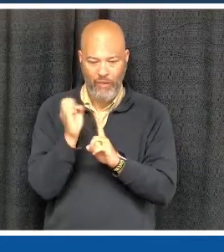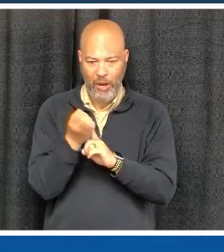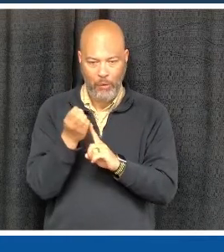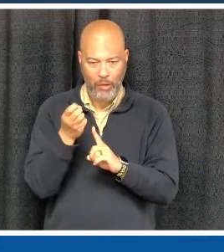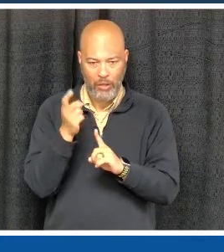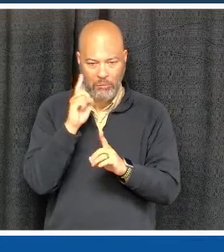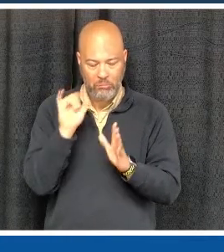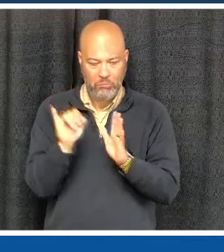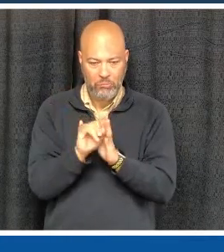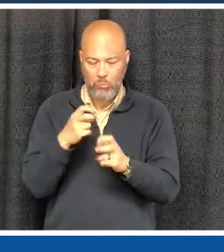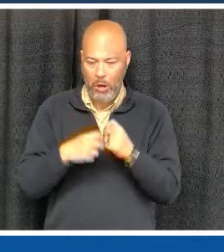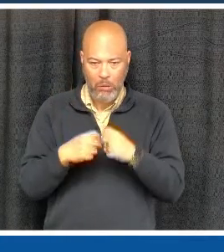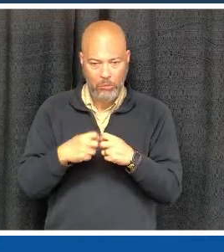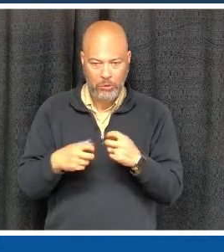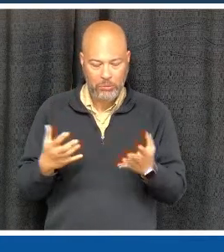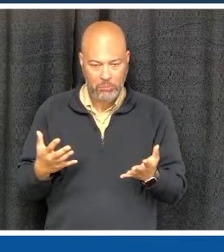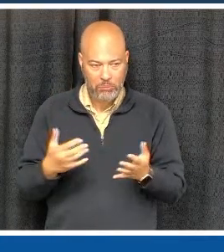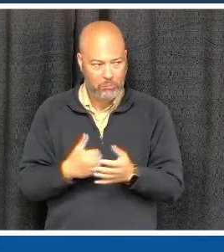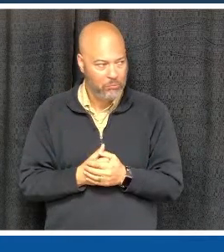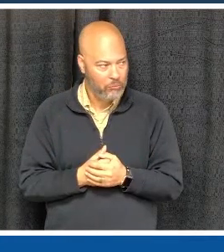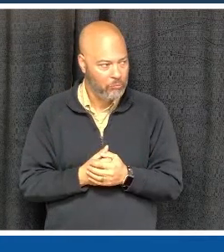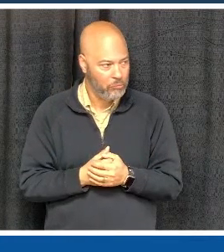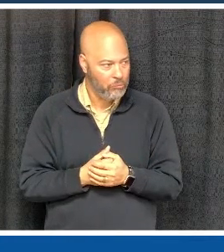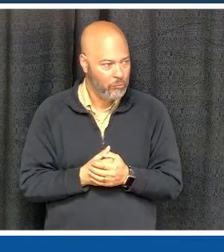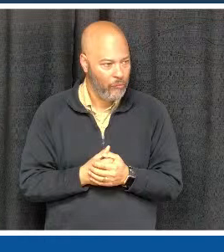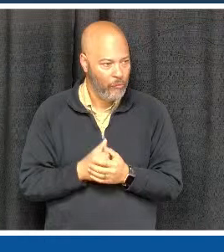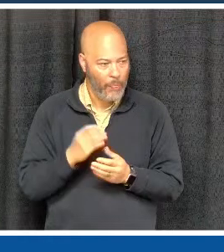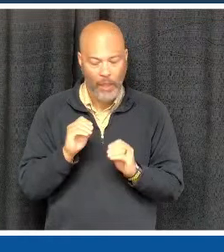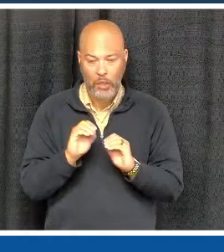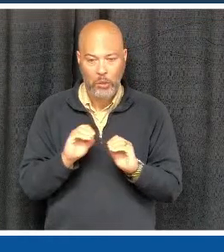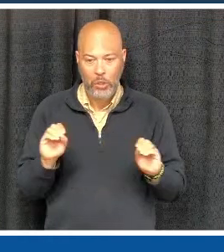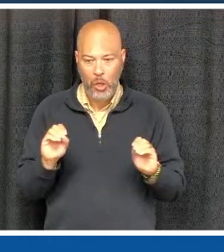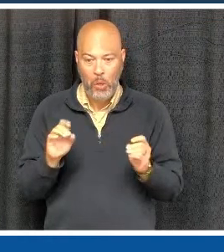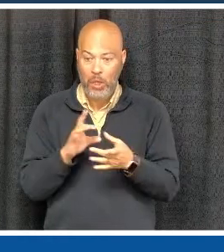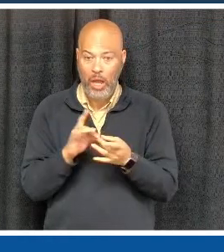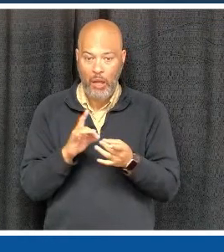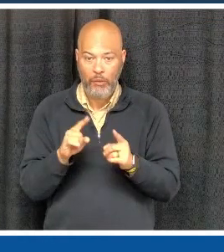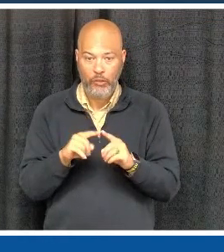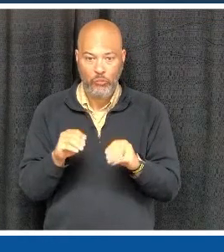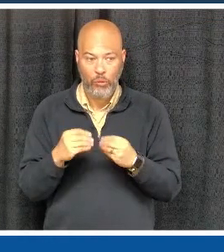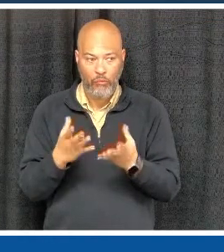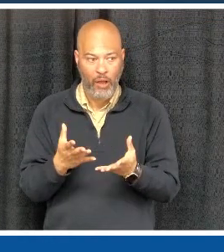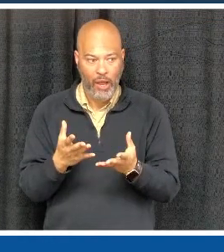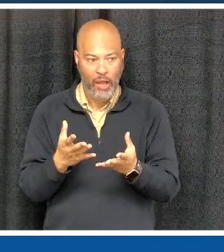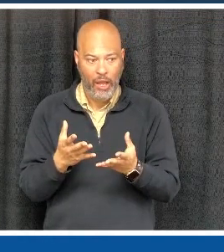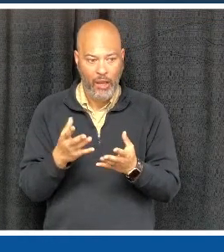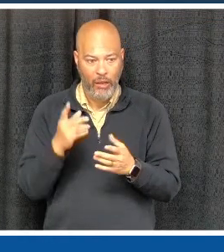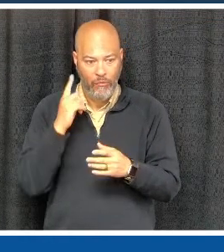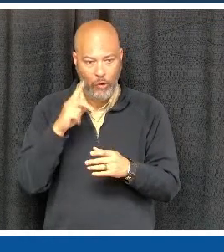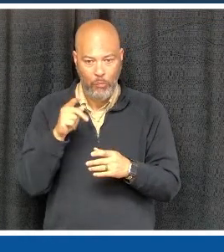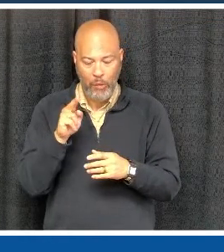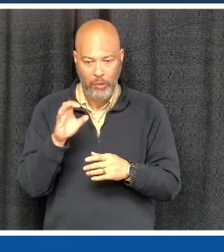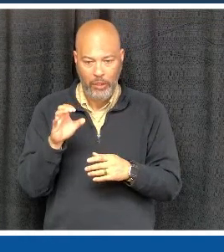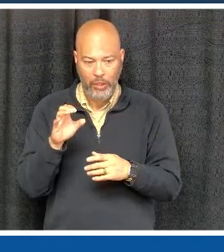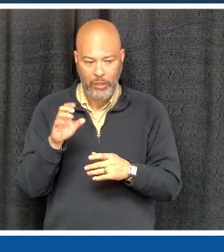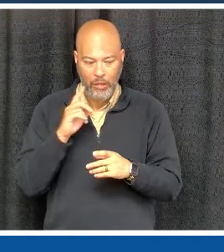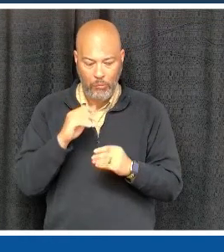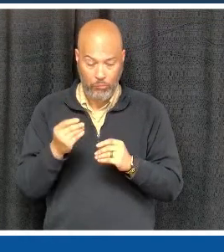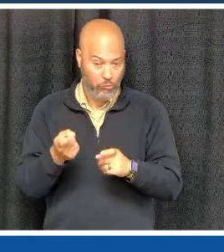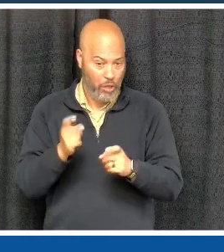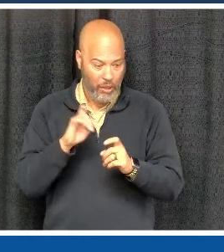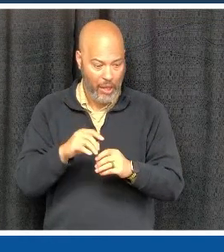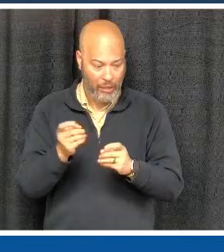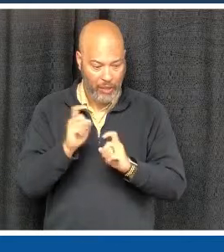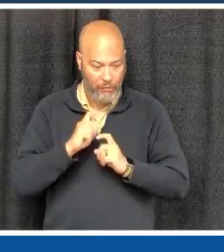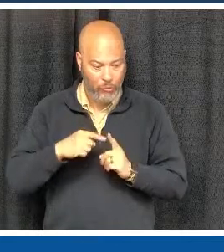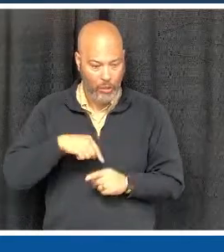were identified. And there was no comments to provide you from the public that were provided to us.